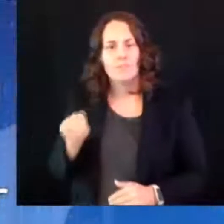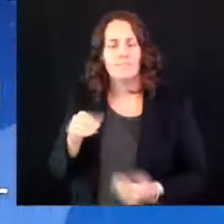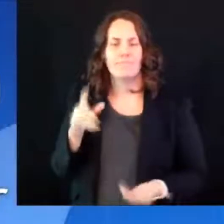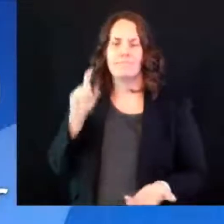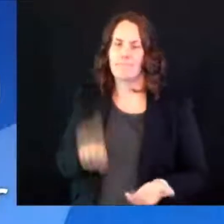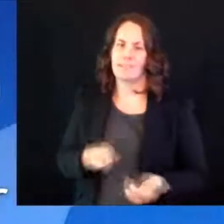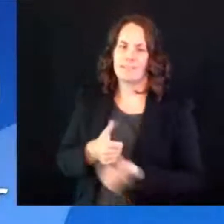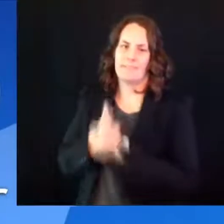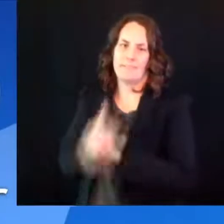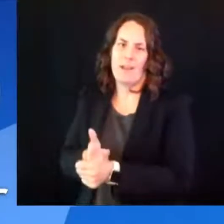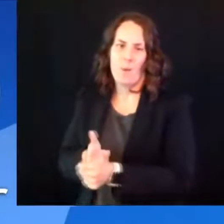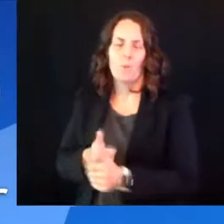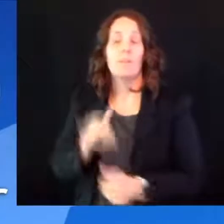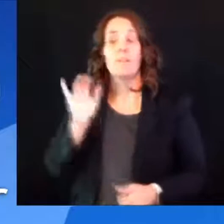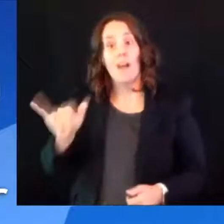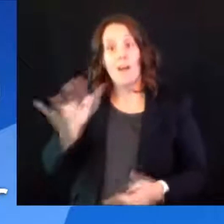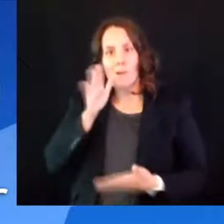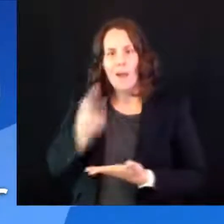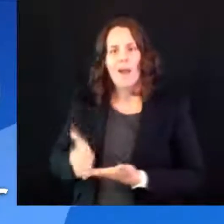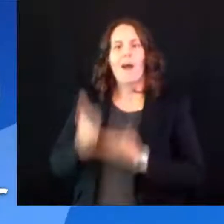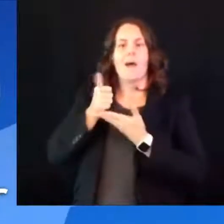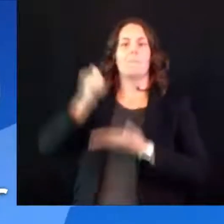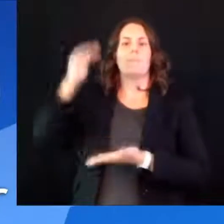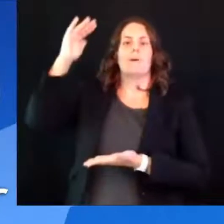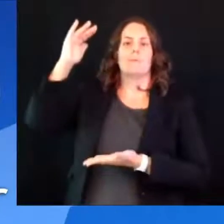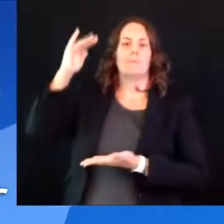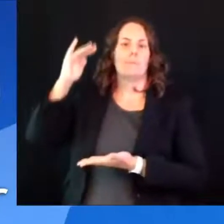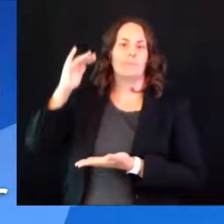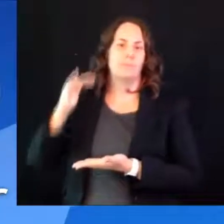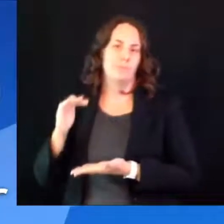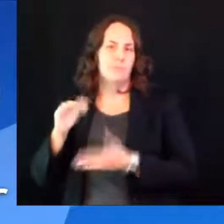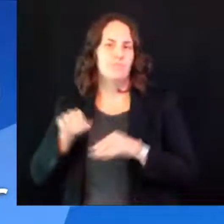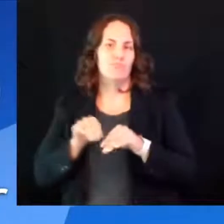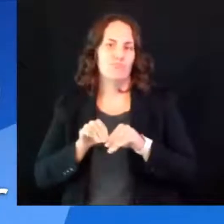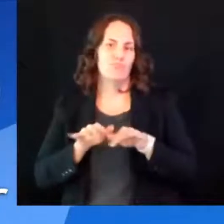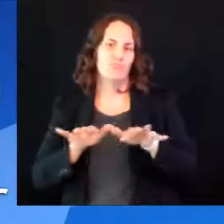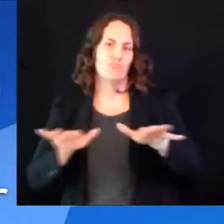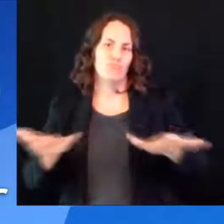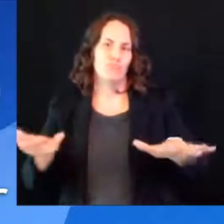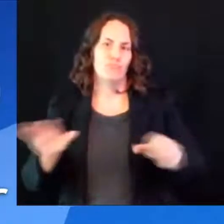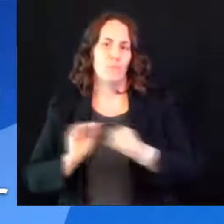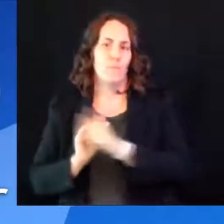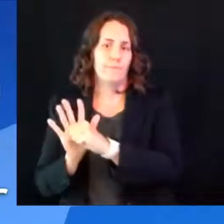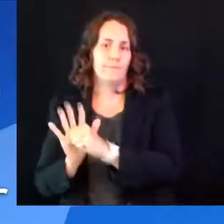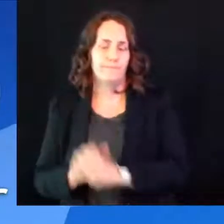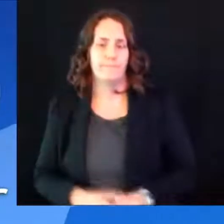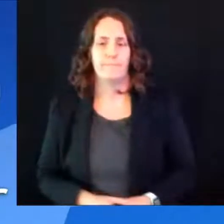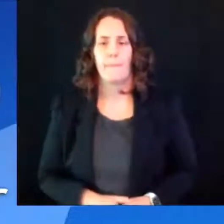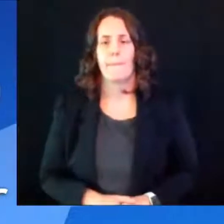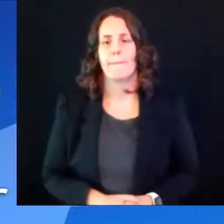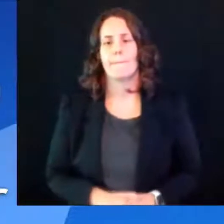Thank you. And the next question goes to Heather Poltrock, WSAW in Wausau. Heather?